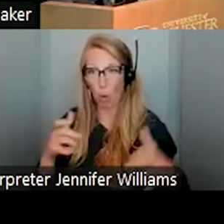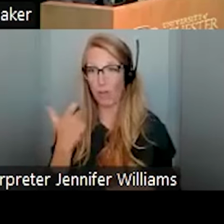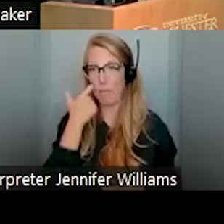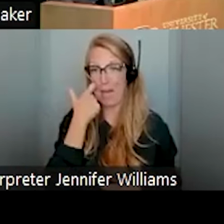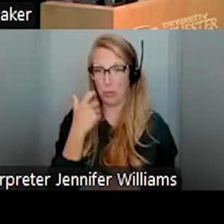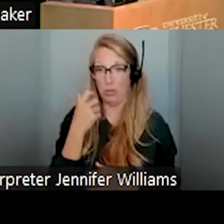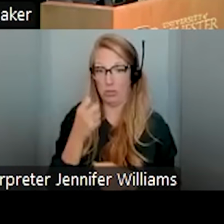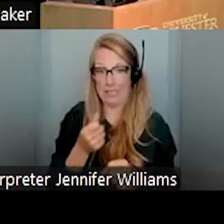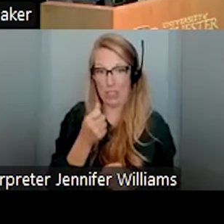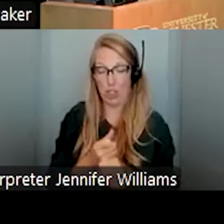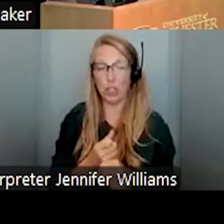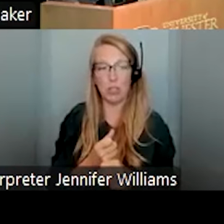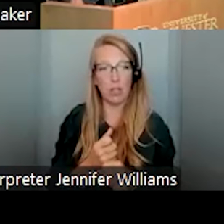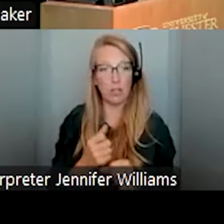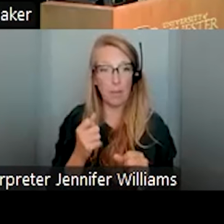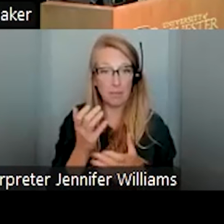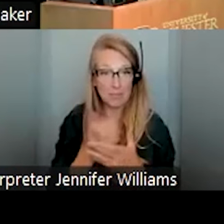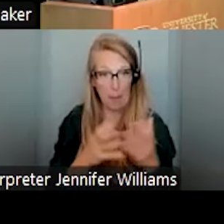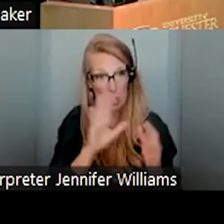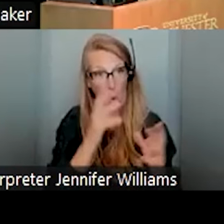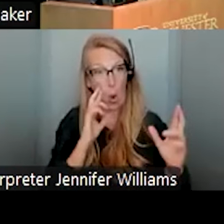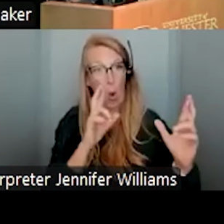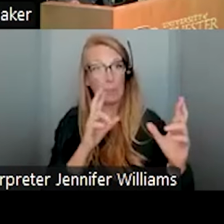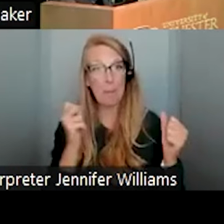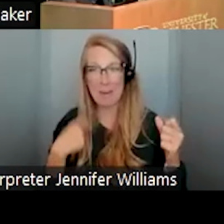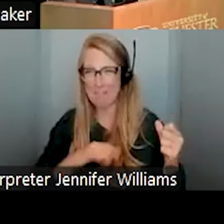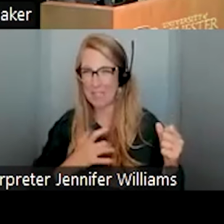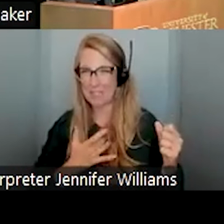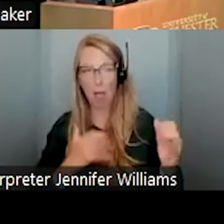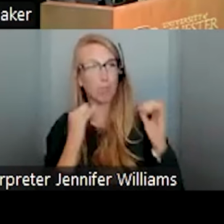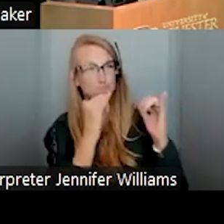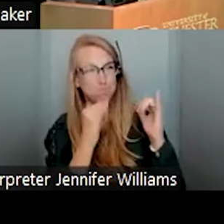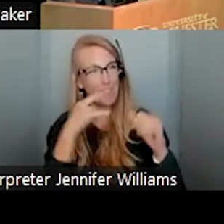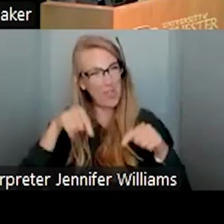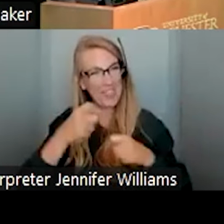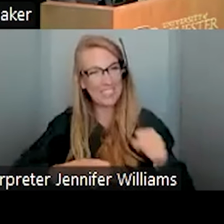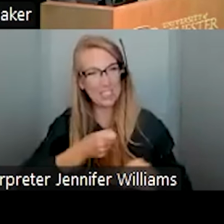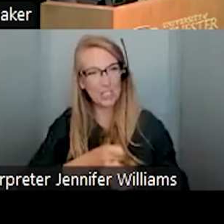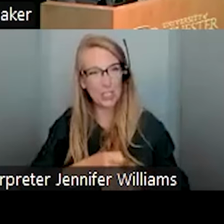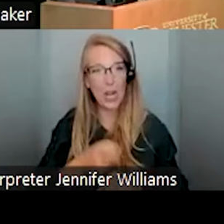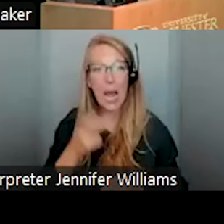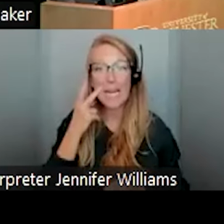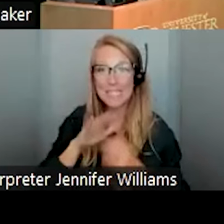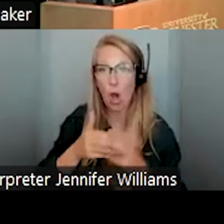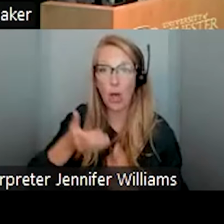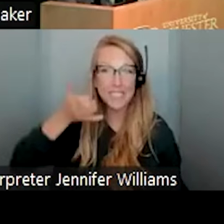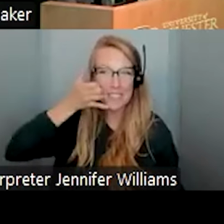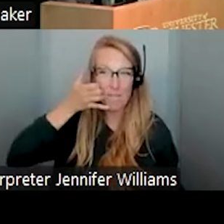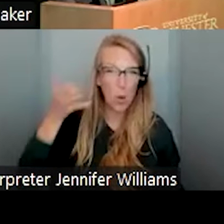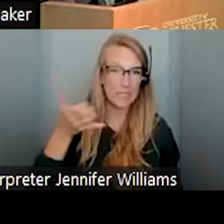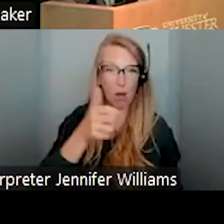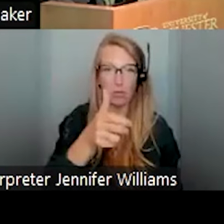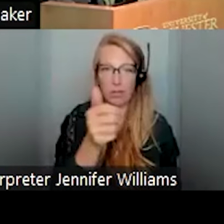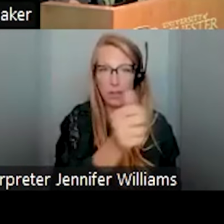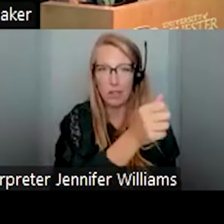and some hopes that you have, and I think many of us share, for the year that we have ahead. I see all the cell phones coming out, so thank you in advance